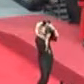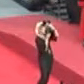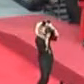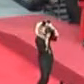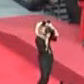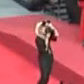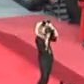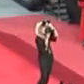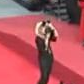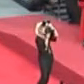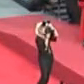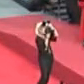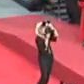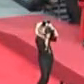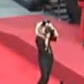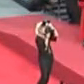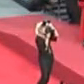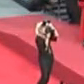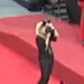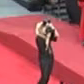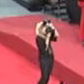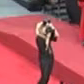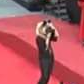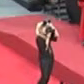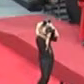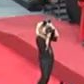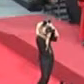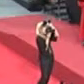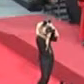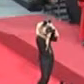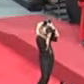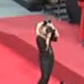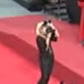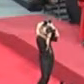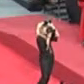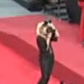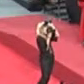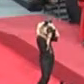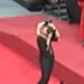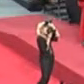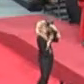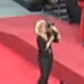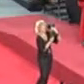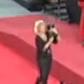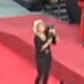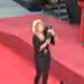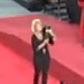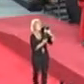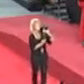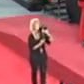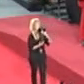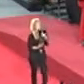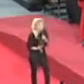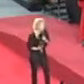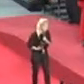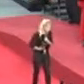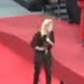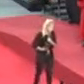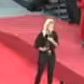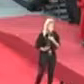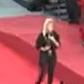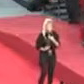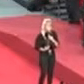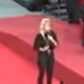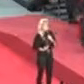Now we will continue with the presentation of the graduation class of May 2017, beginning with the College of Graduate